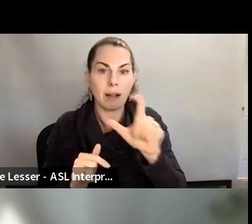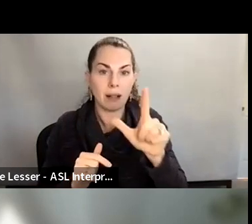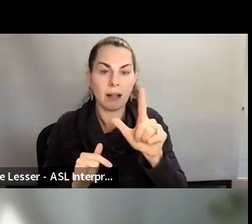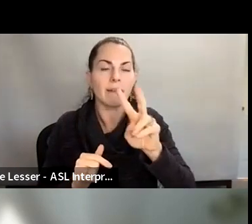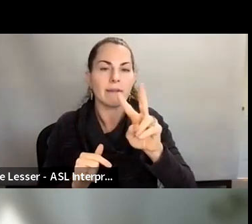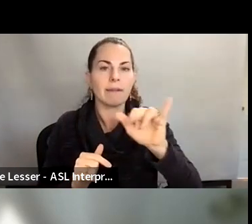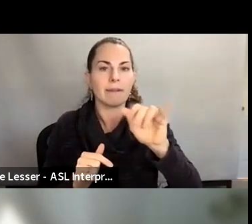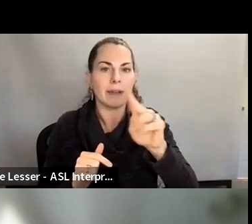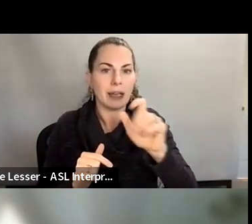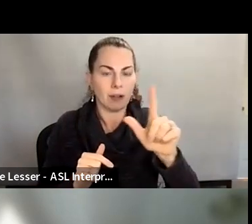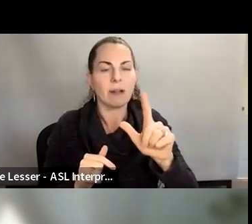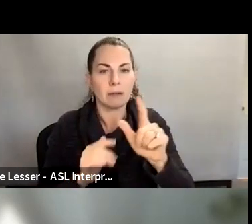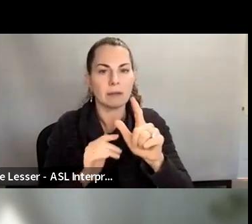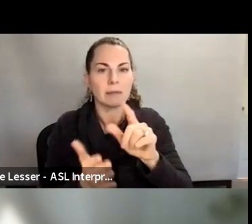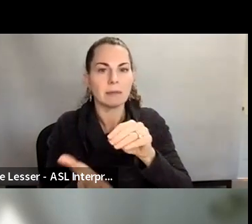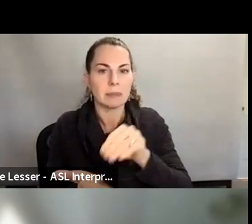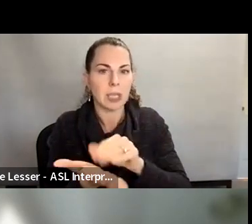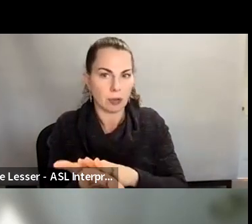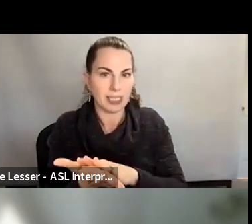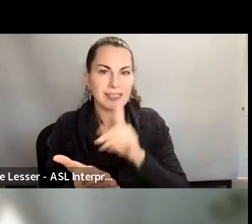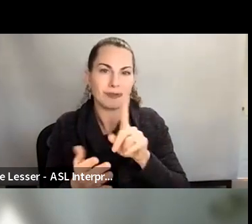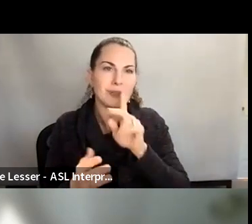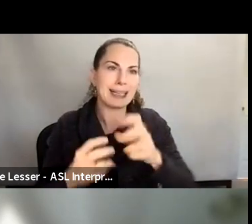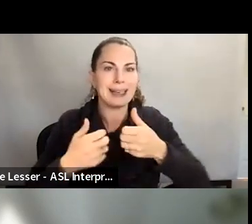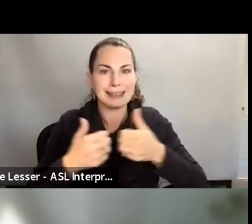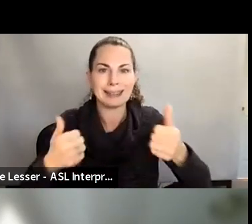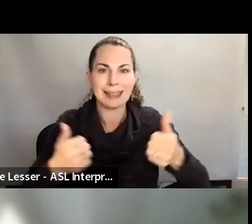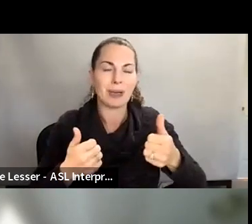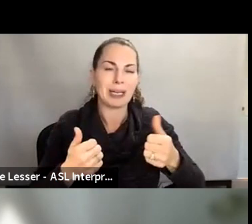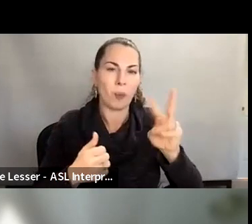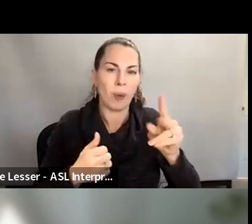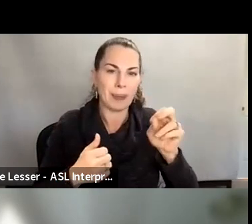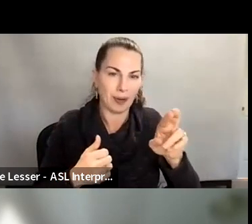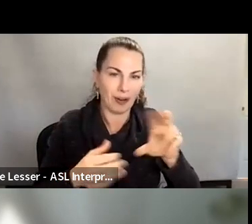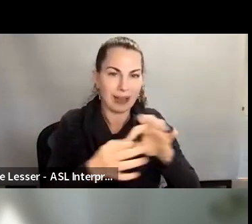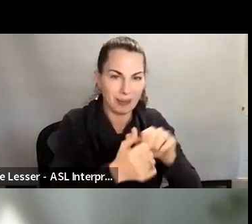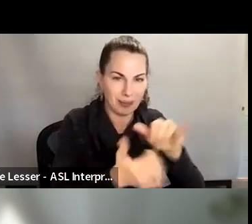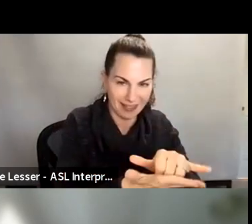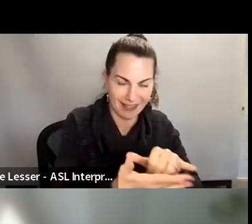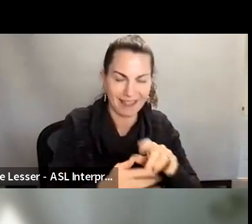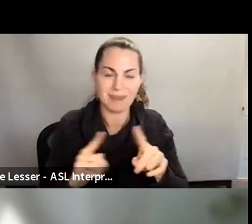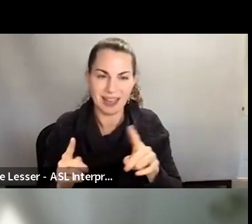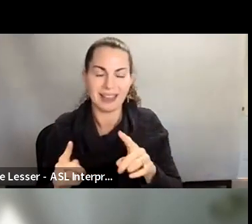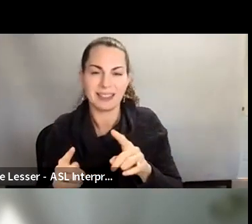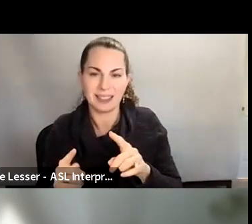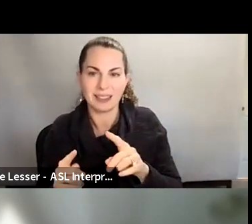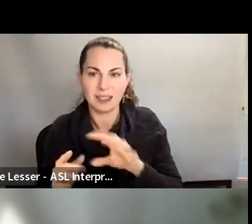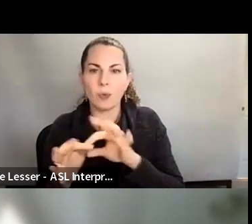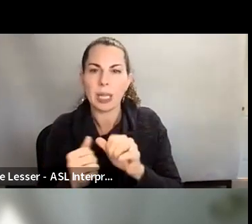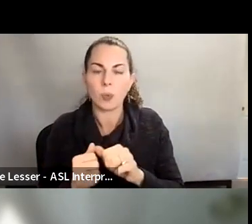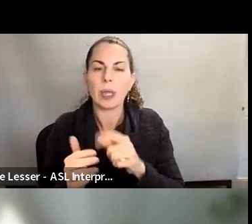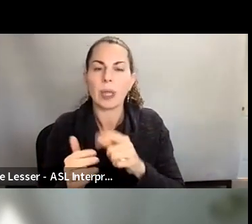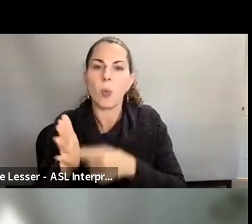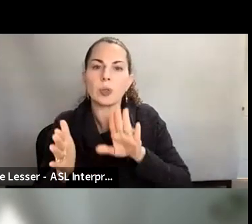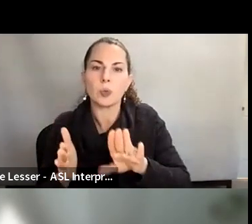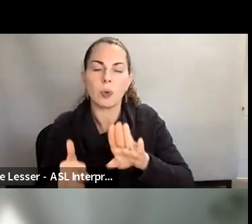sort of a whole separate webinar that we can have. Yes. But I think, when it comes to what is your